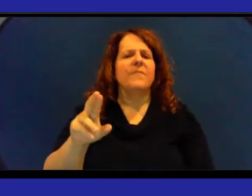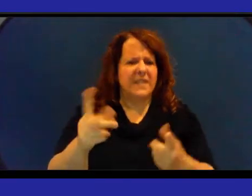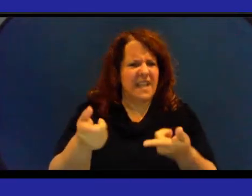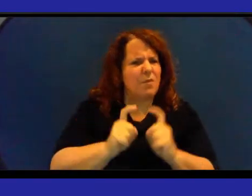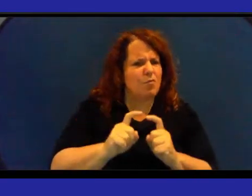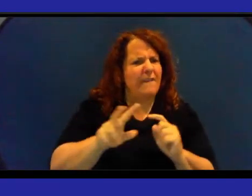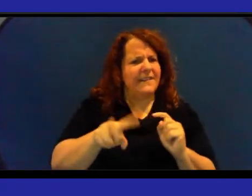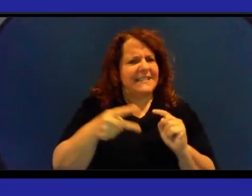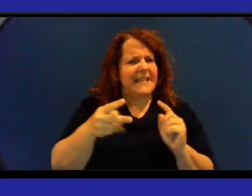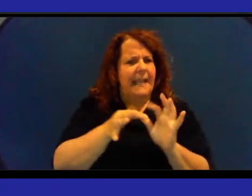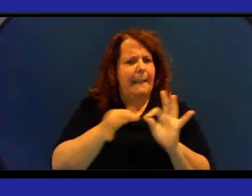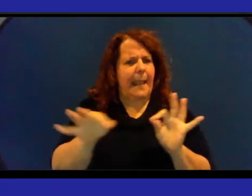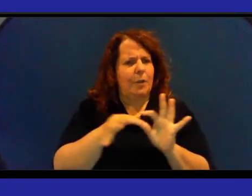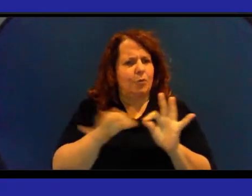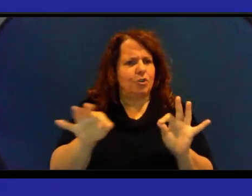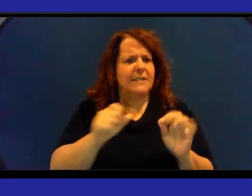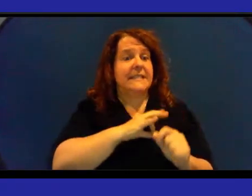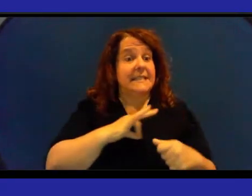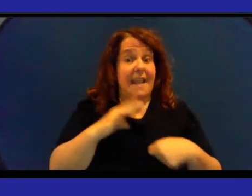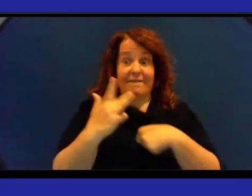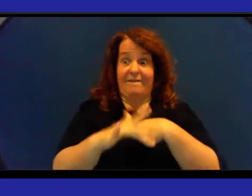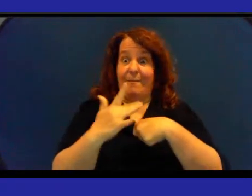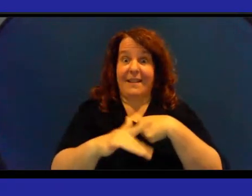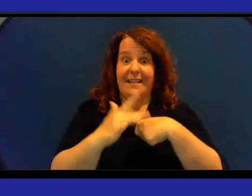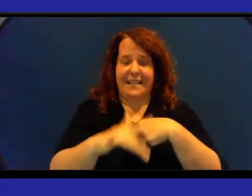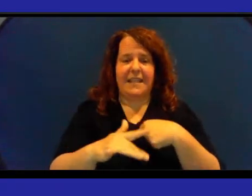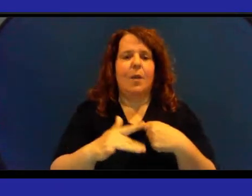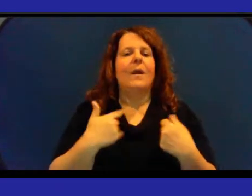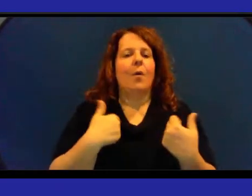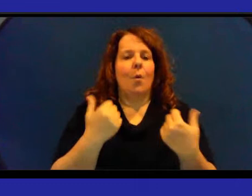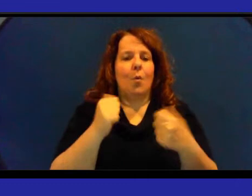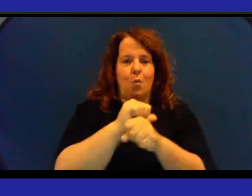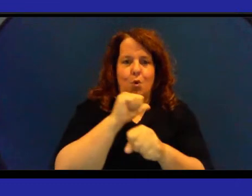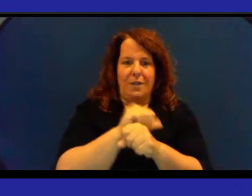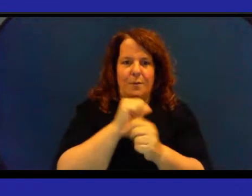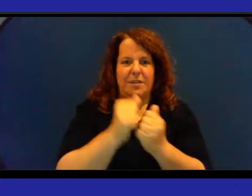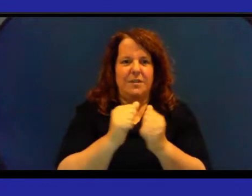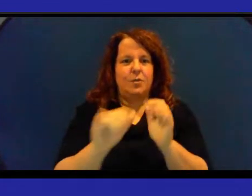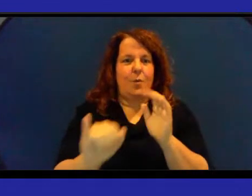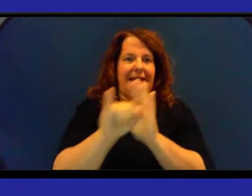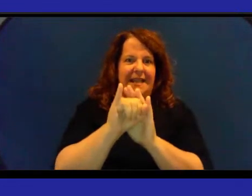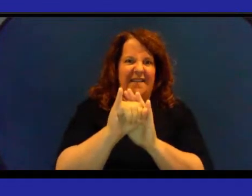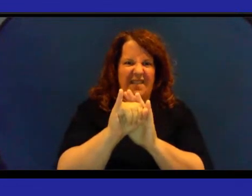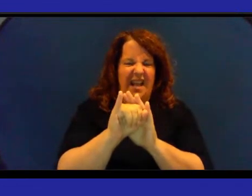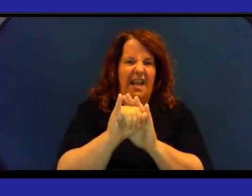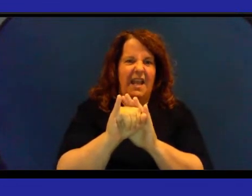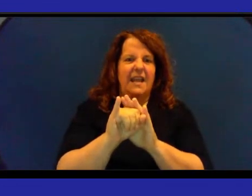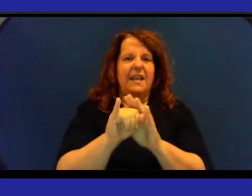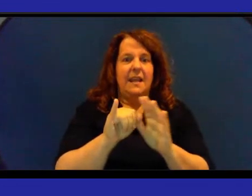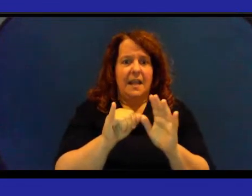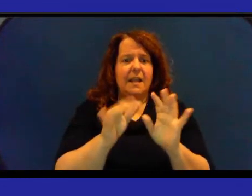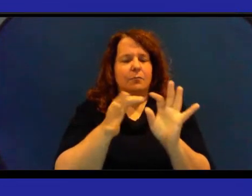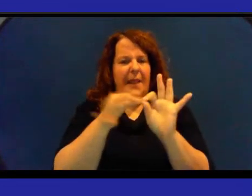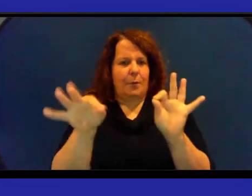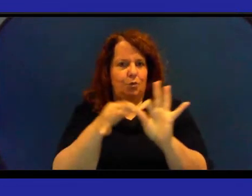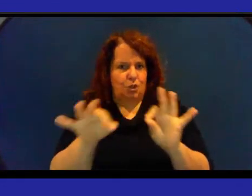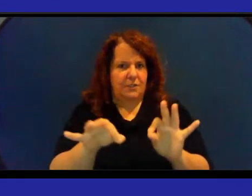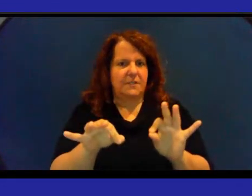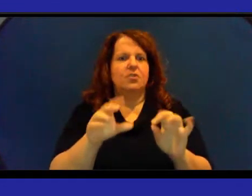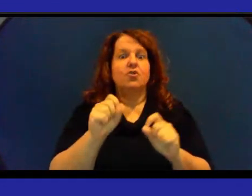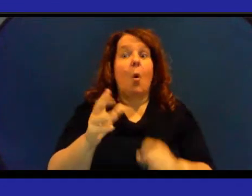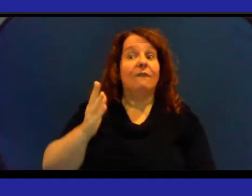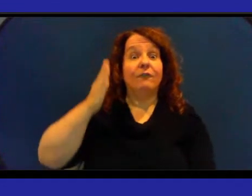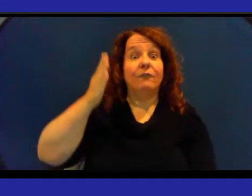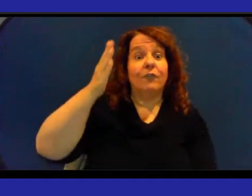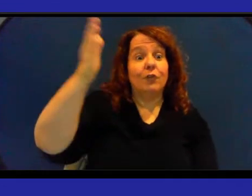in terms of their staff availability. We're currently working with them to identify our highest needs in terms of languages so that in future